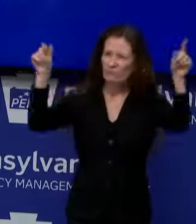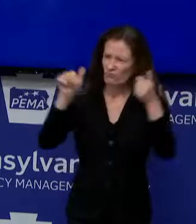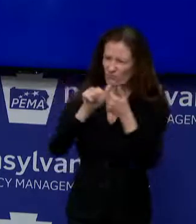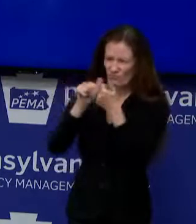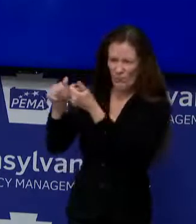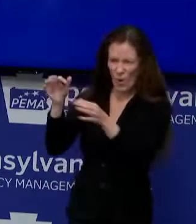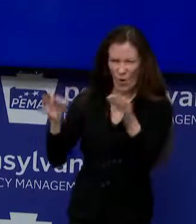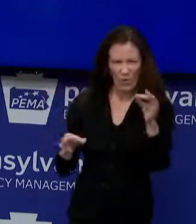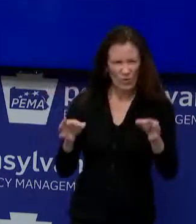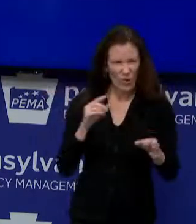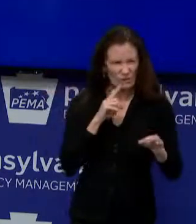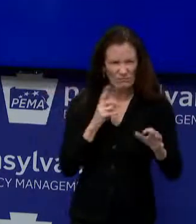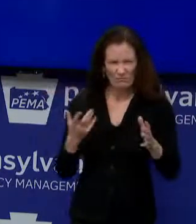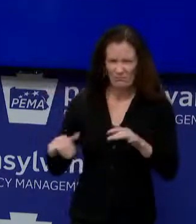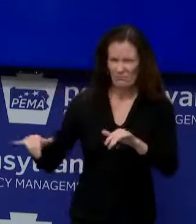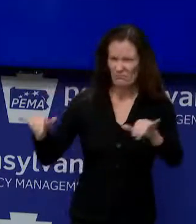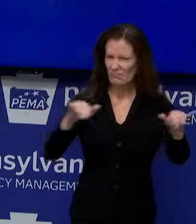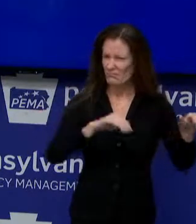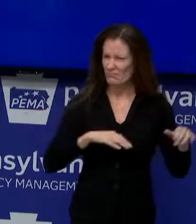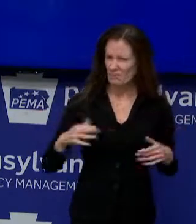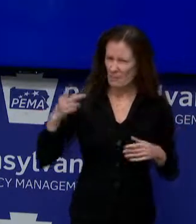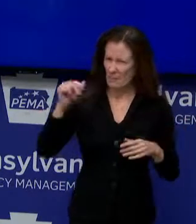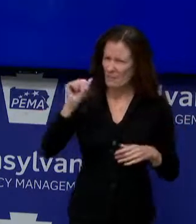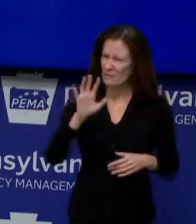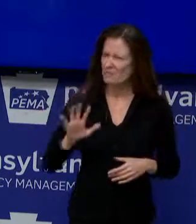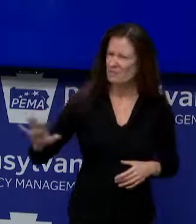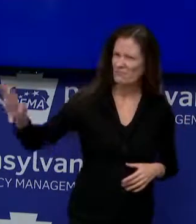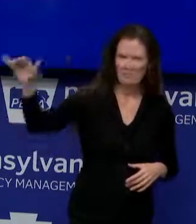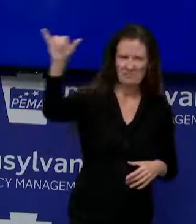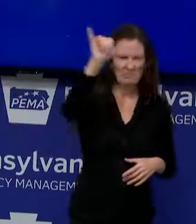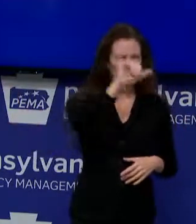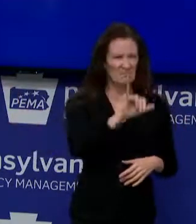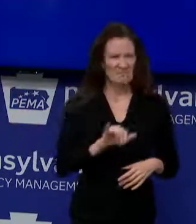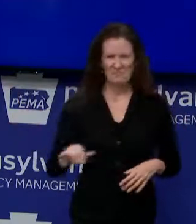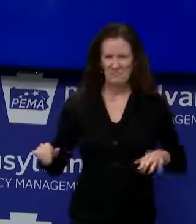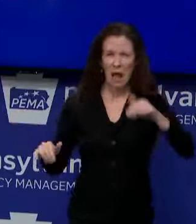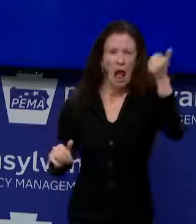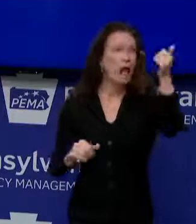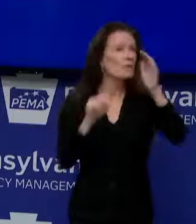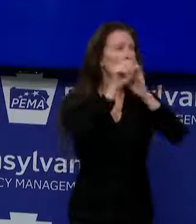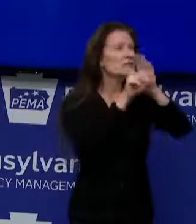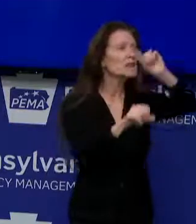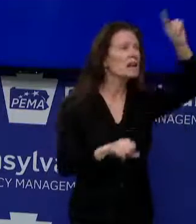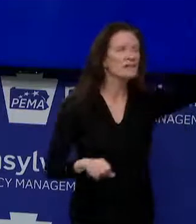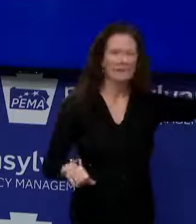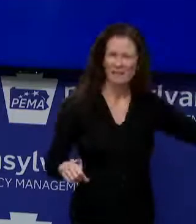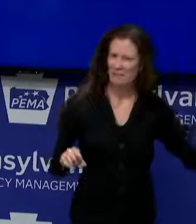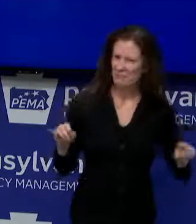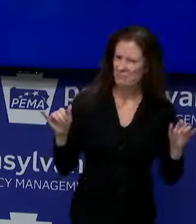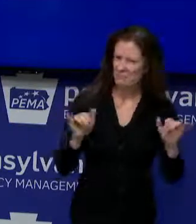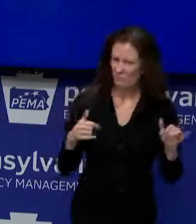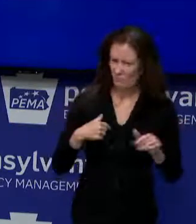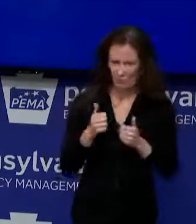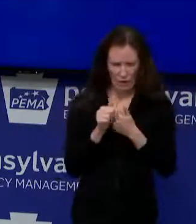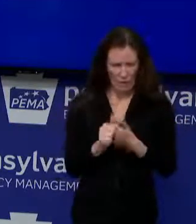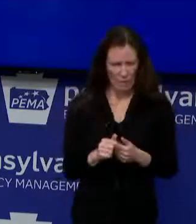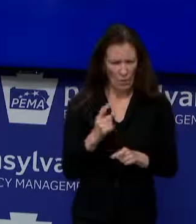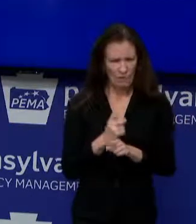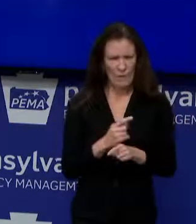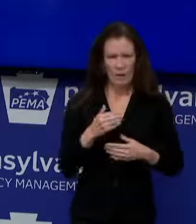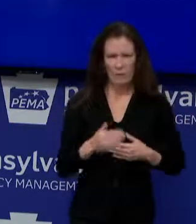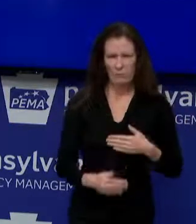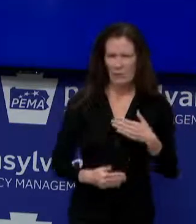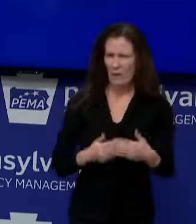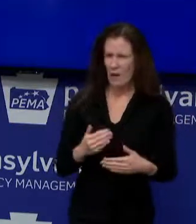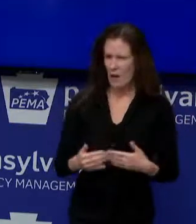the other counties in the state seem to have followed it just fine, and the legal process allows for challenges. So several of the